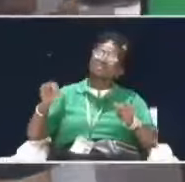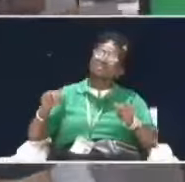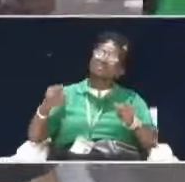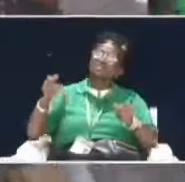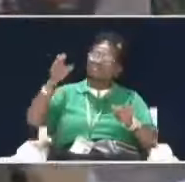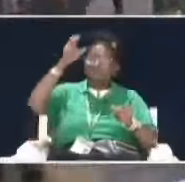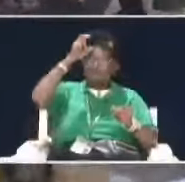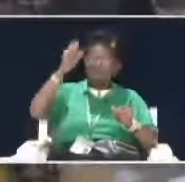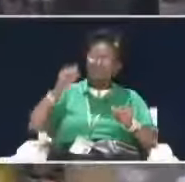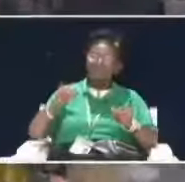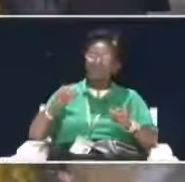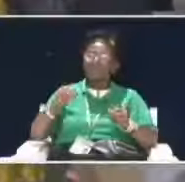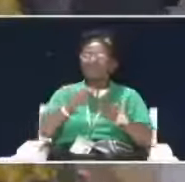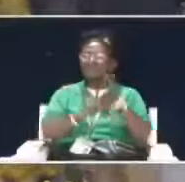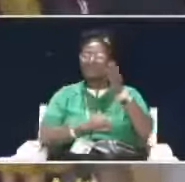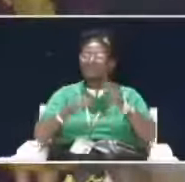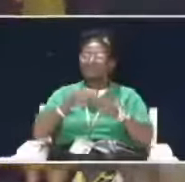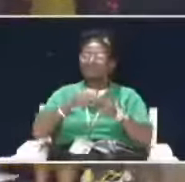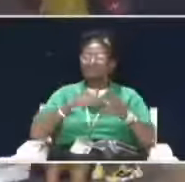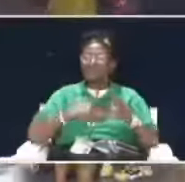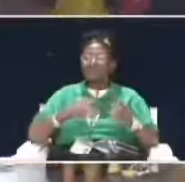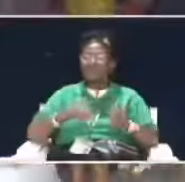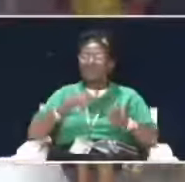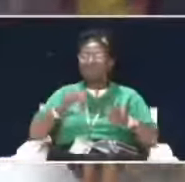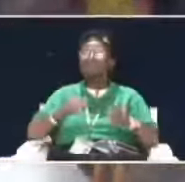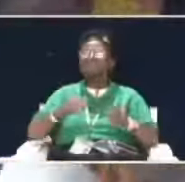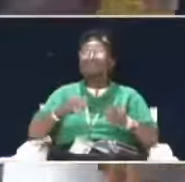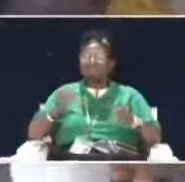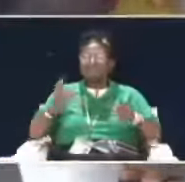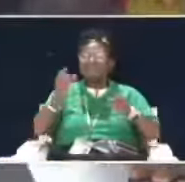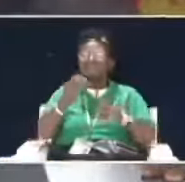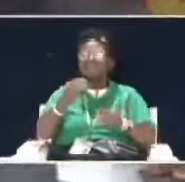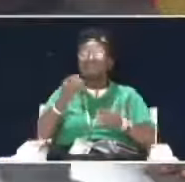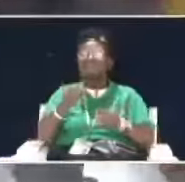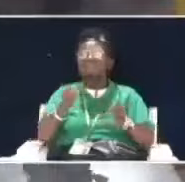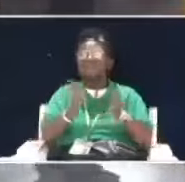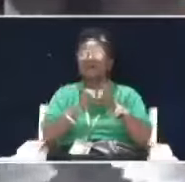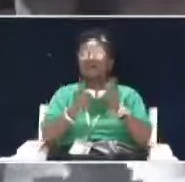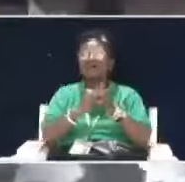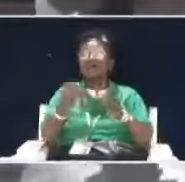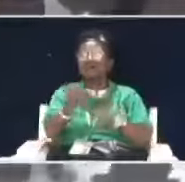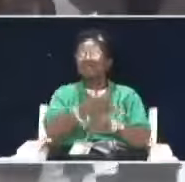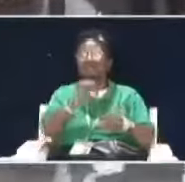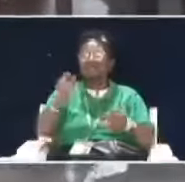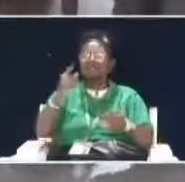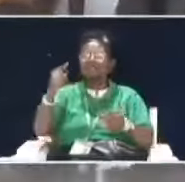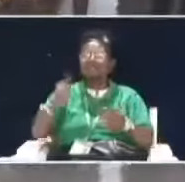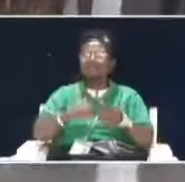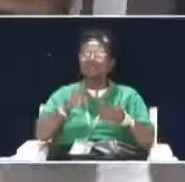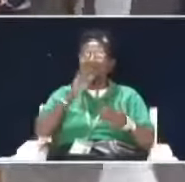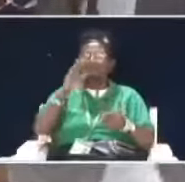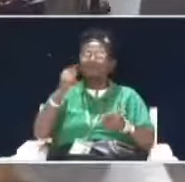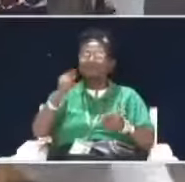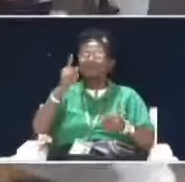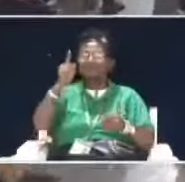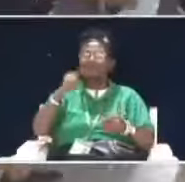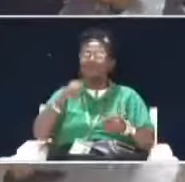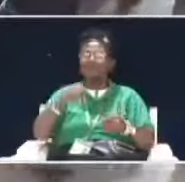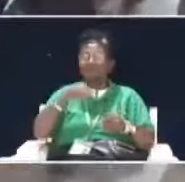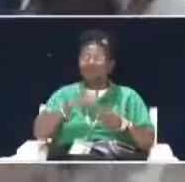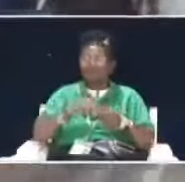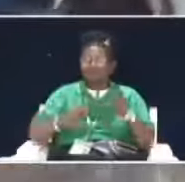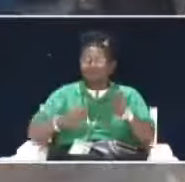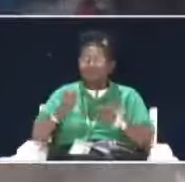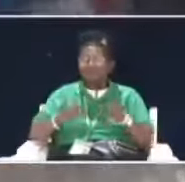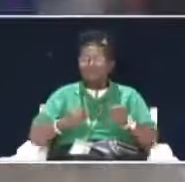operating in my town, claiming to be the one who is in charge, I dislodge them today.